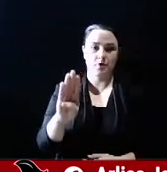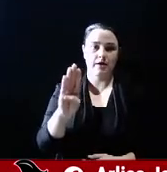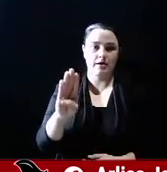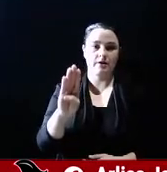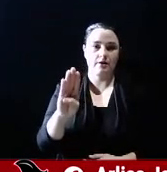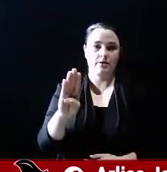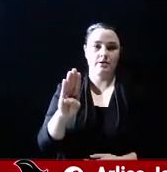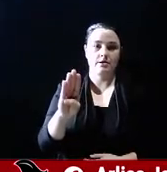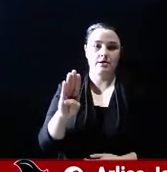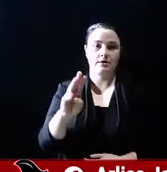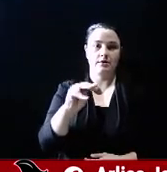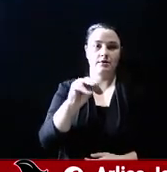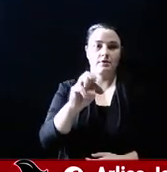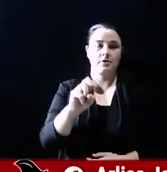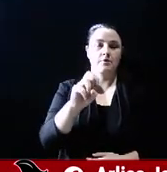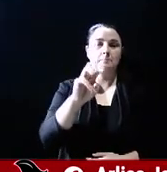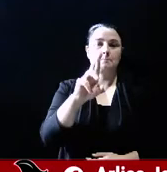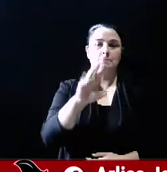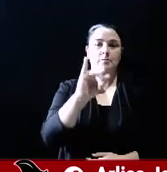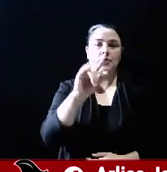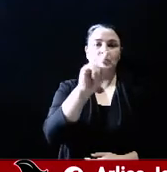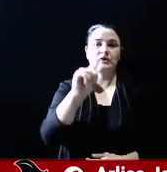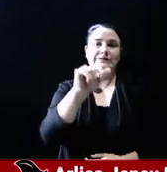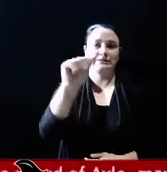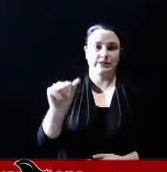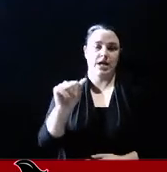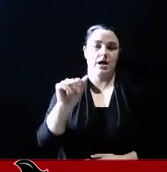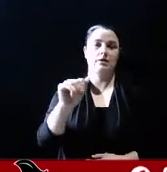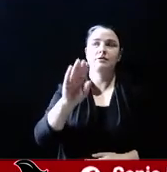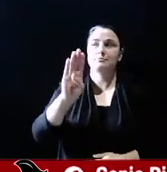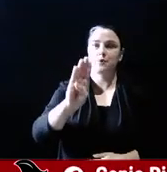Borrego. Maritza Isabella Botello.